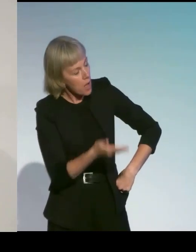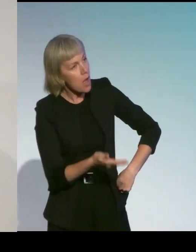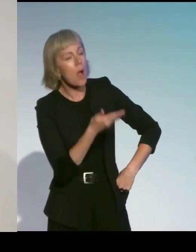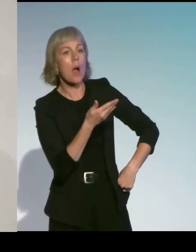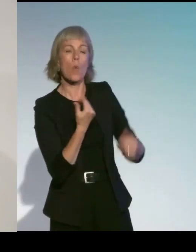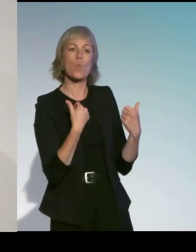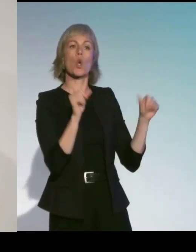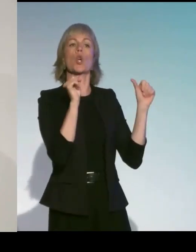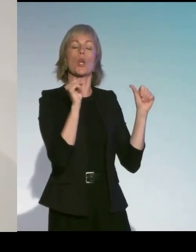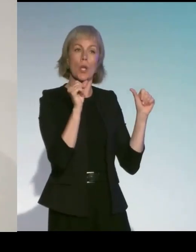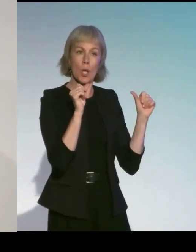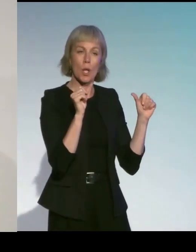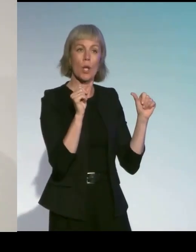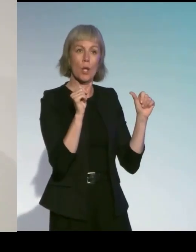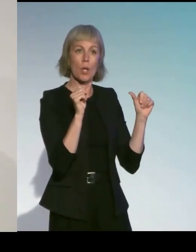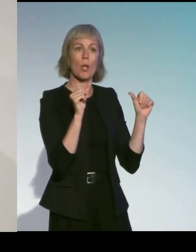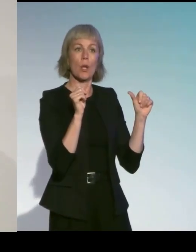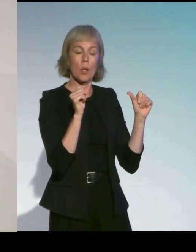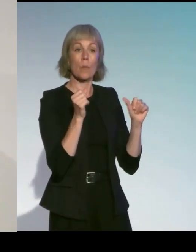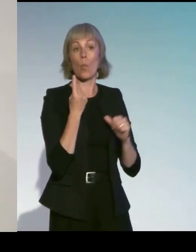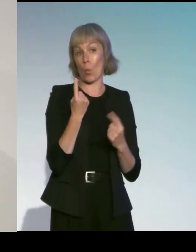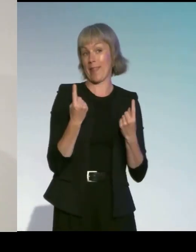so it works. When they walked in, and